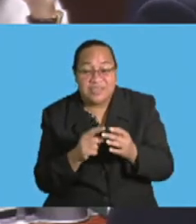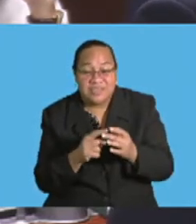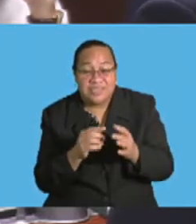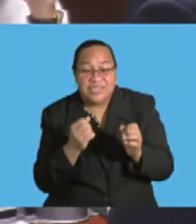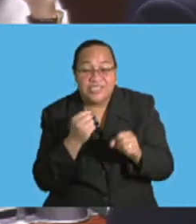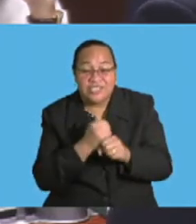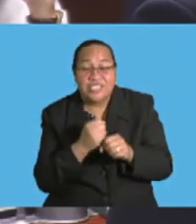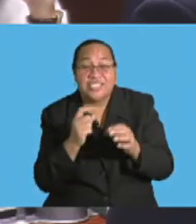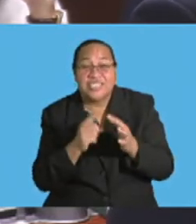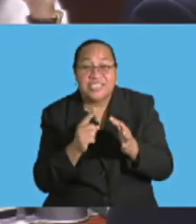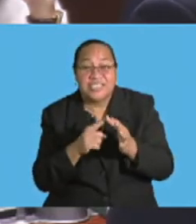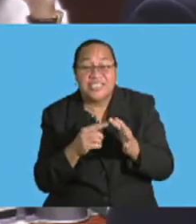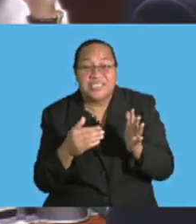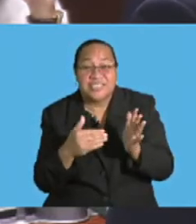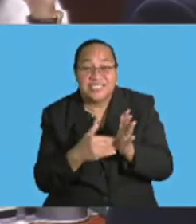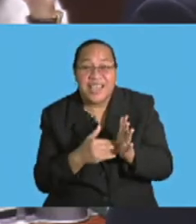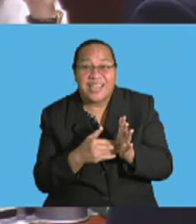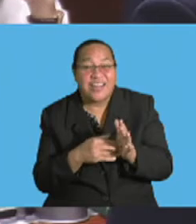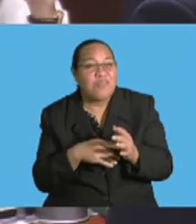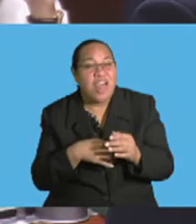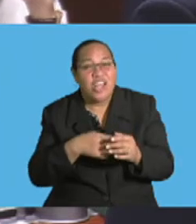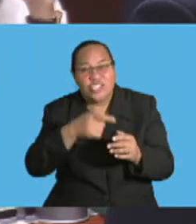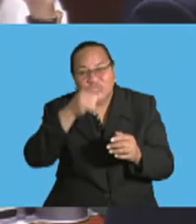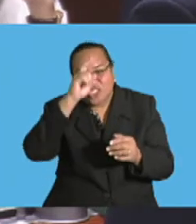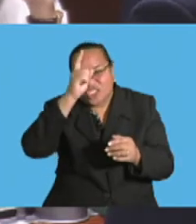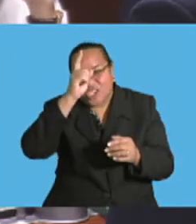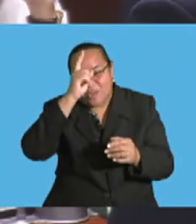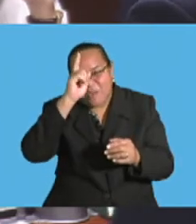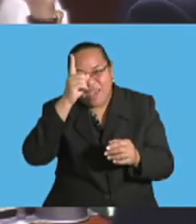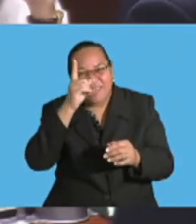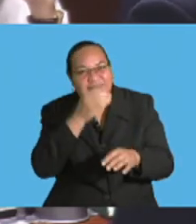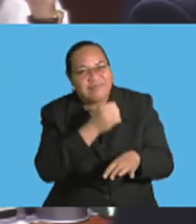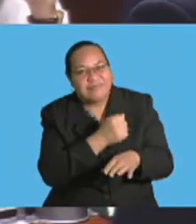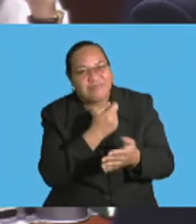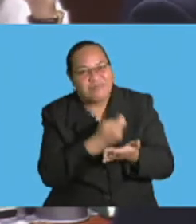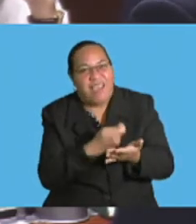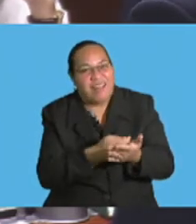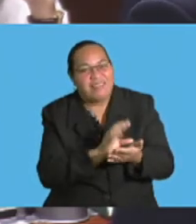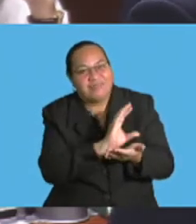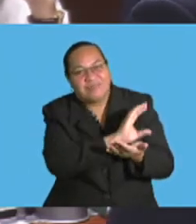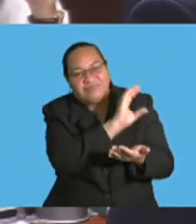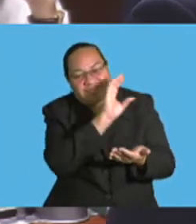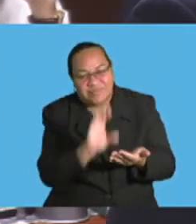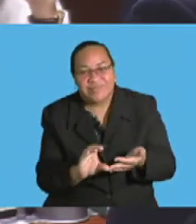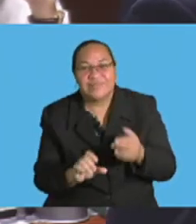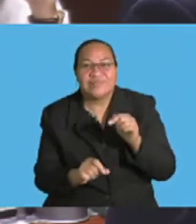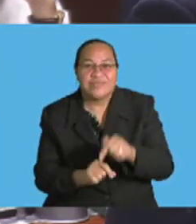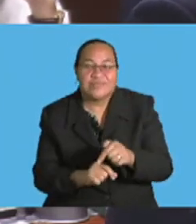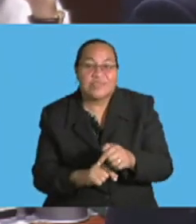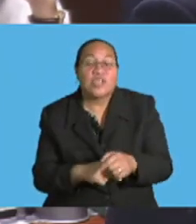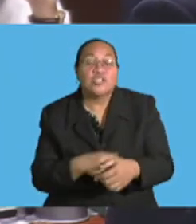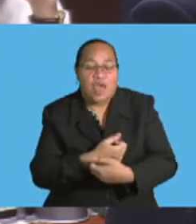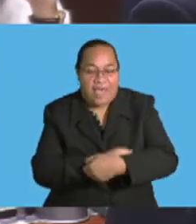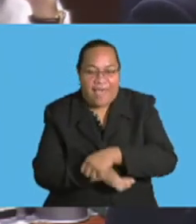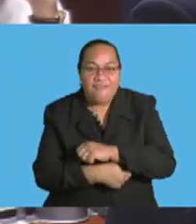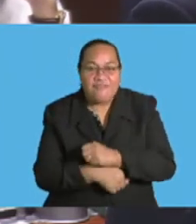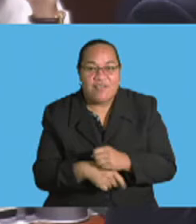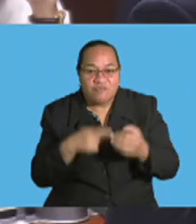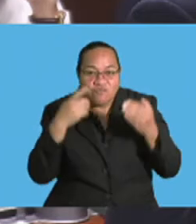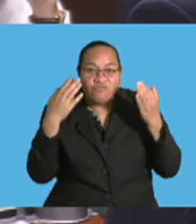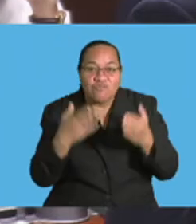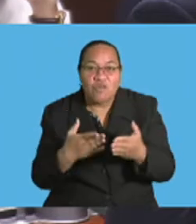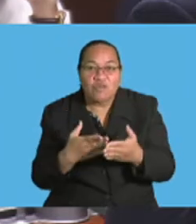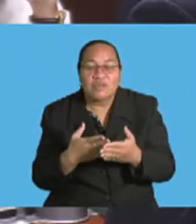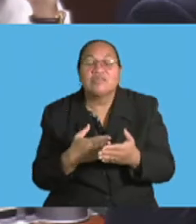agency, in conjunction with the RED Plus efforts from 2015. And efforts have been focused on acquiring